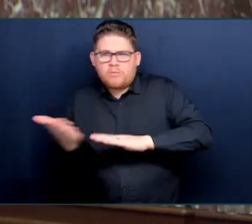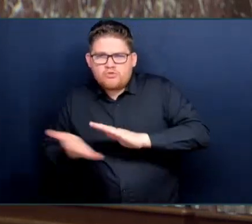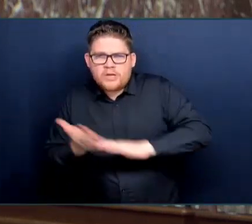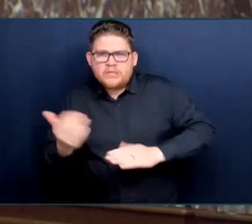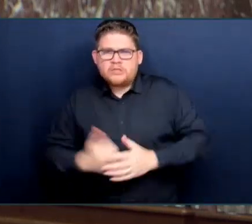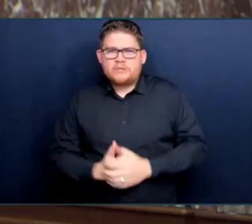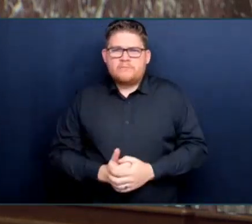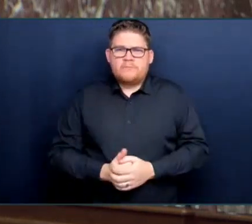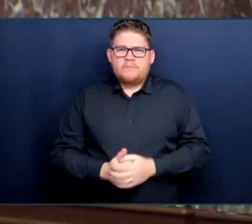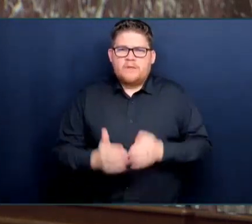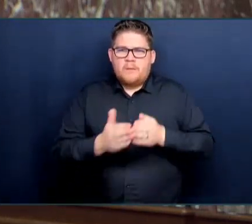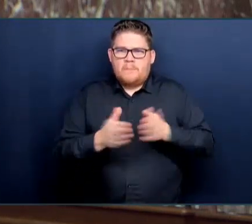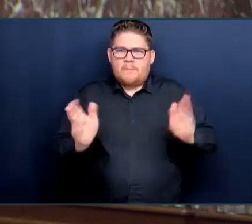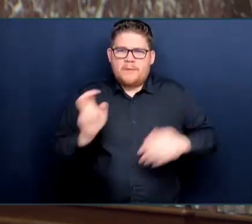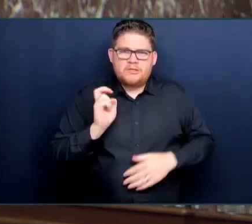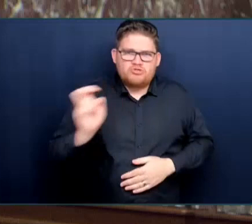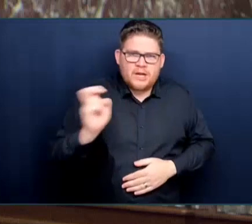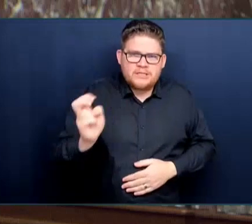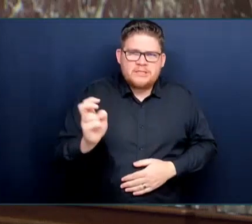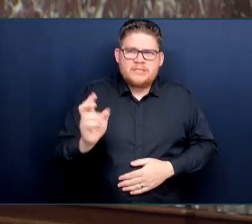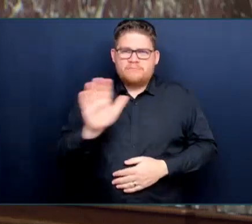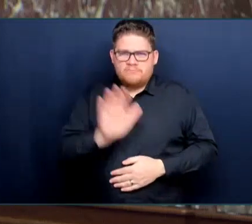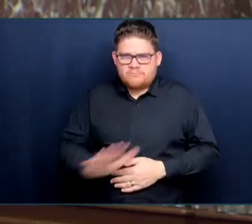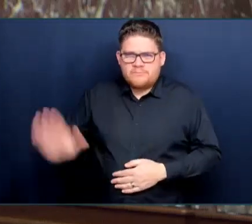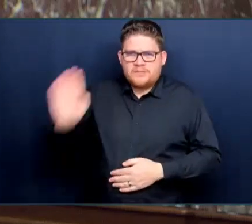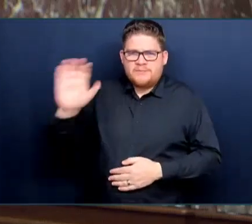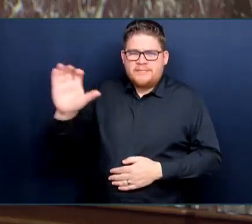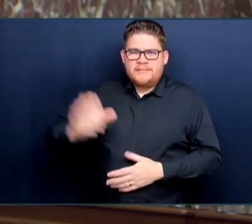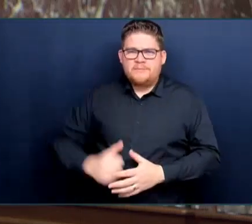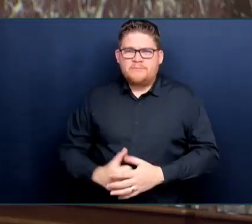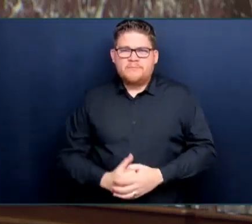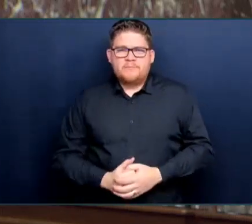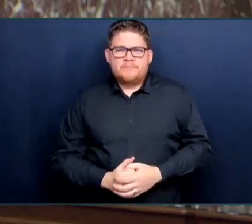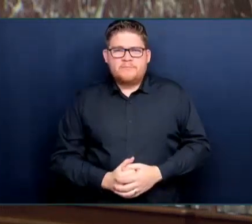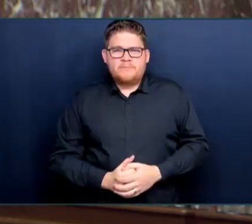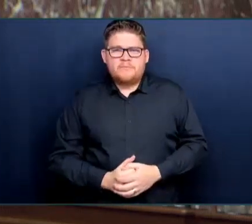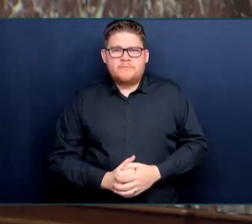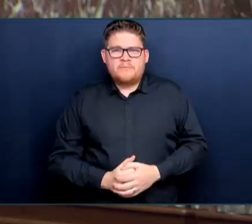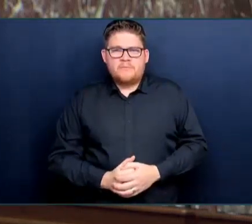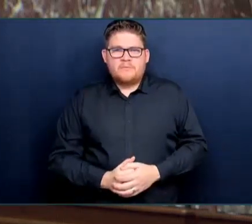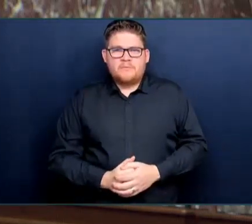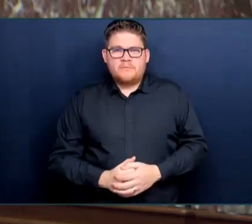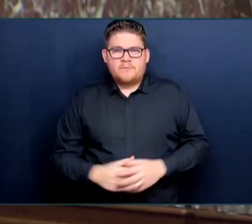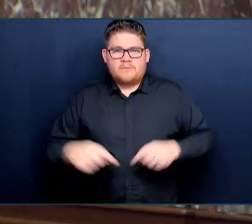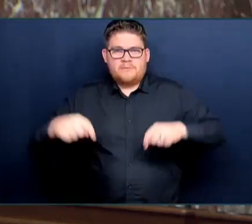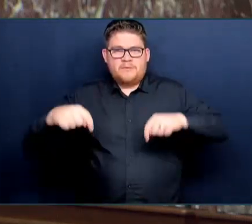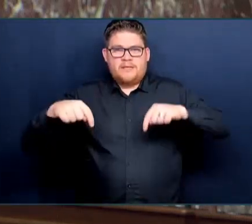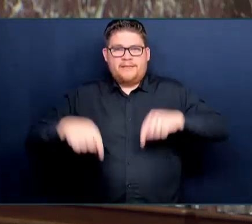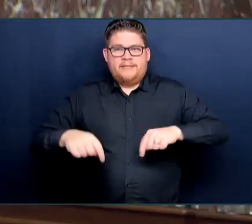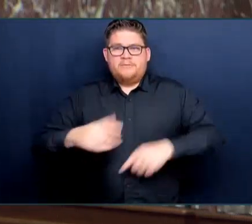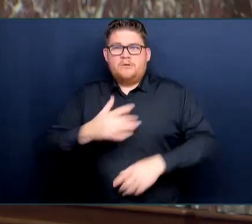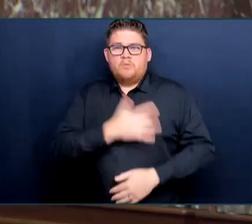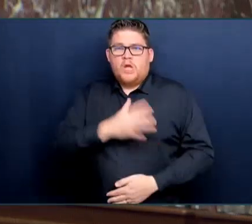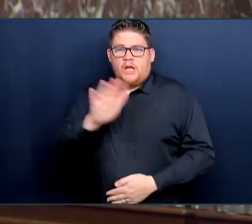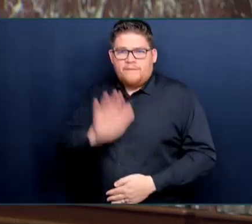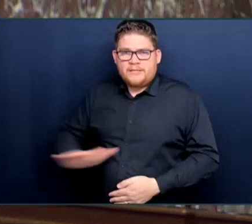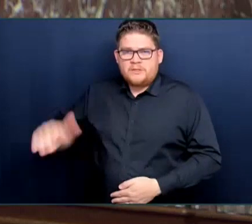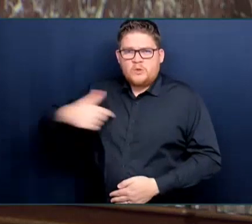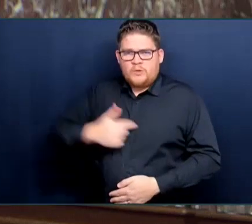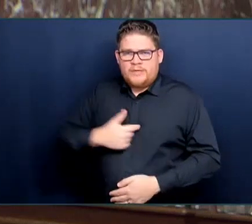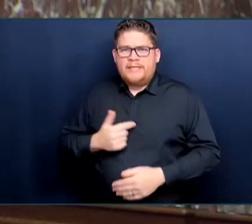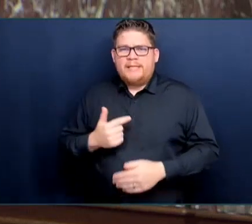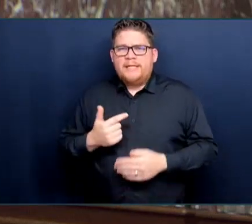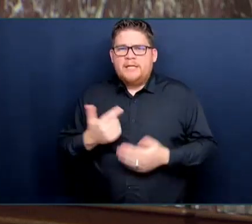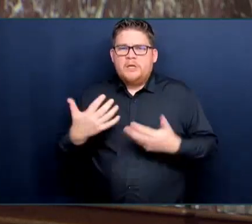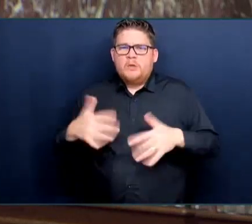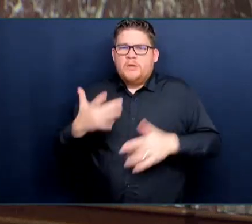communities in BC. Make no mistake, we are blessed in this province to have a system like BC Transit that other provinces do not have, where